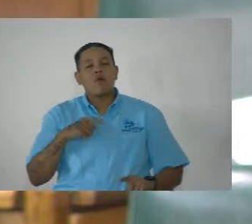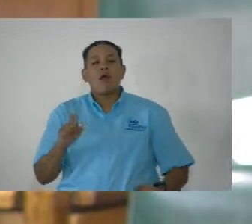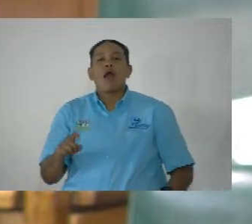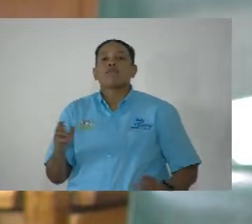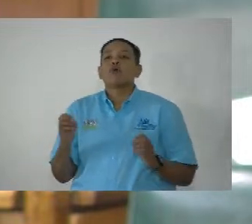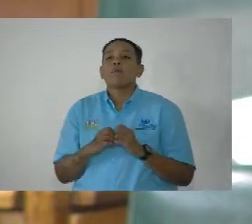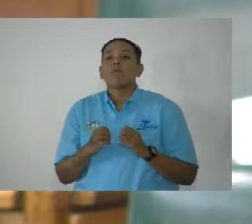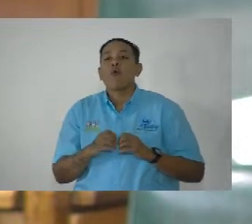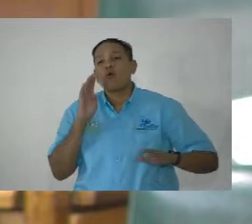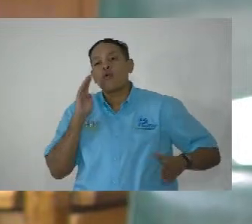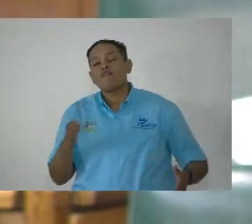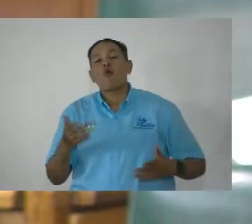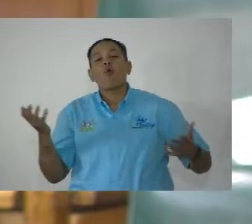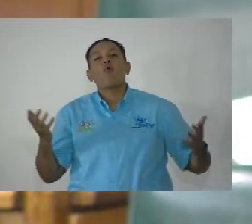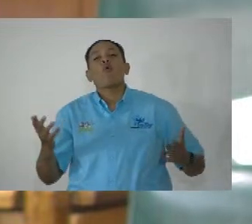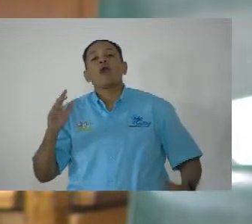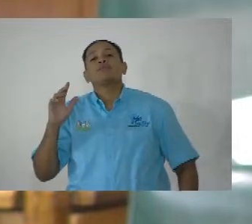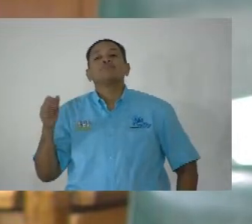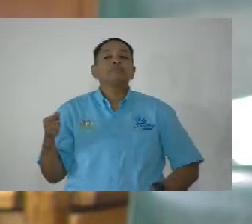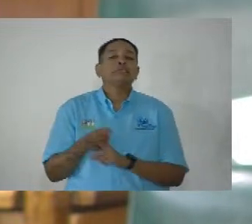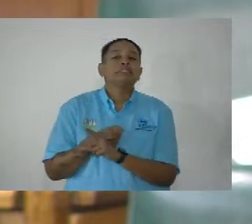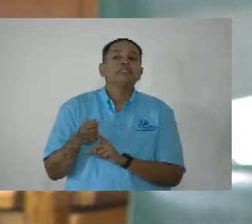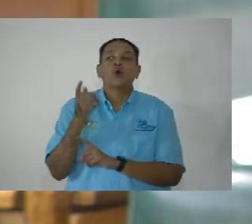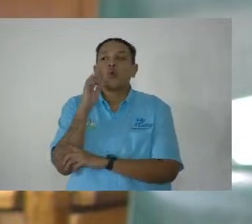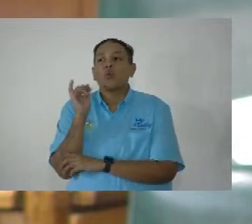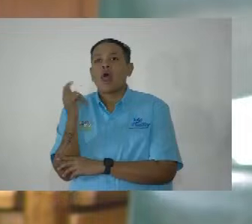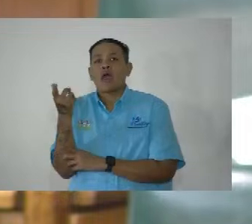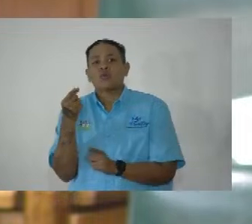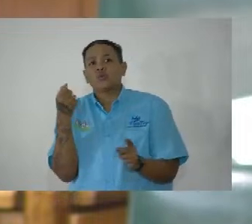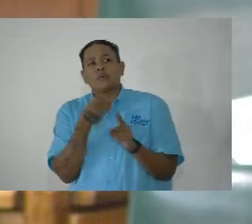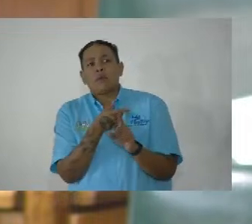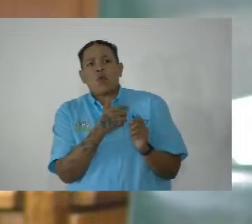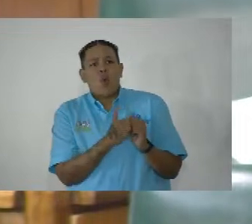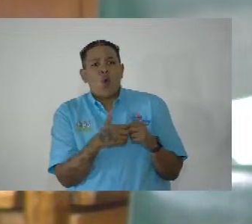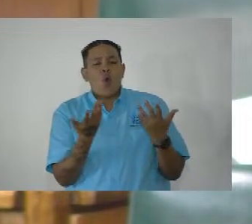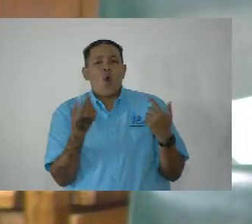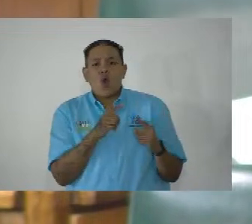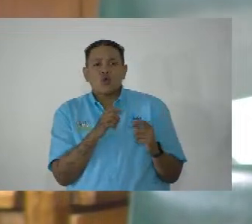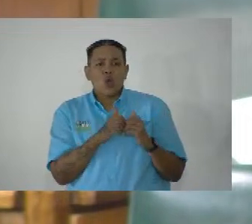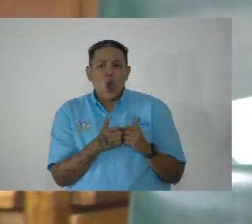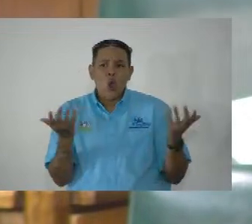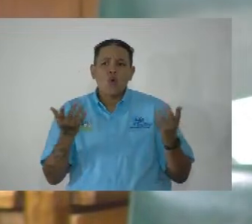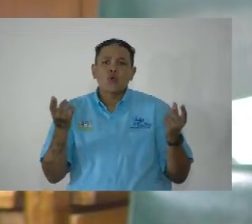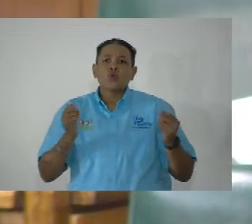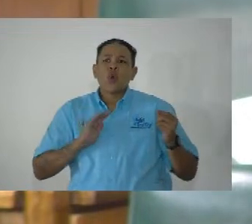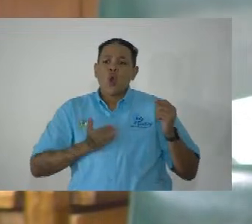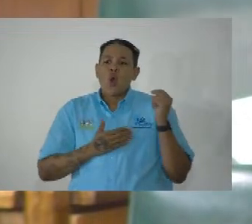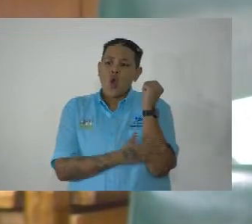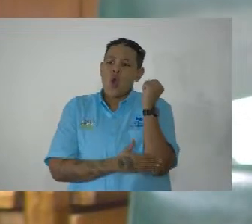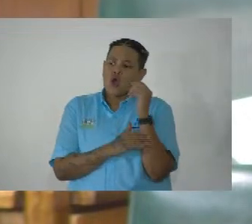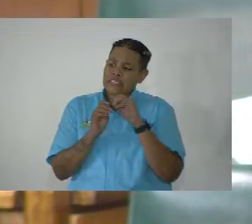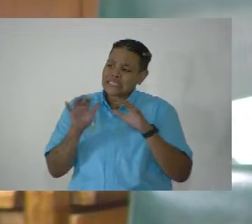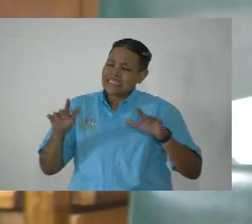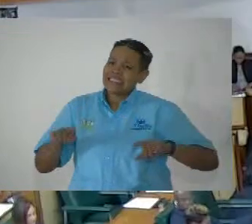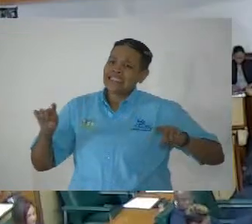more into focus what domestic violence can do, what it is doing to our country,